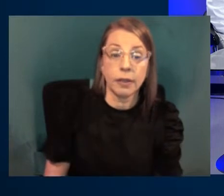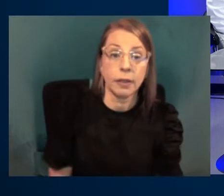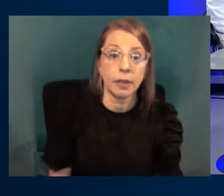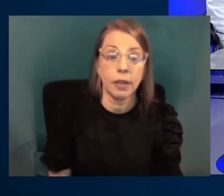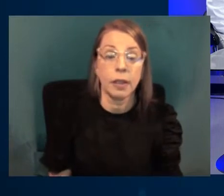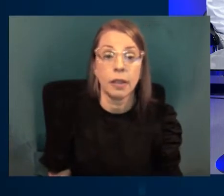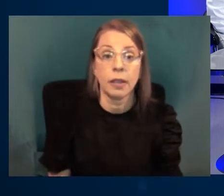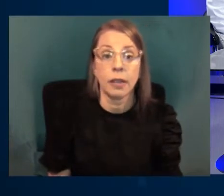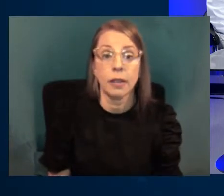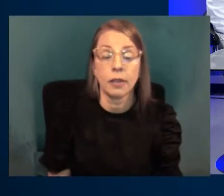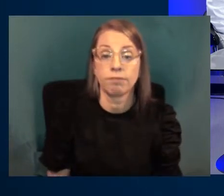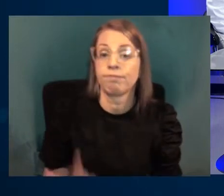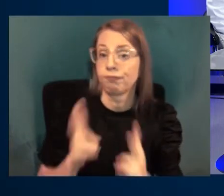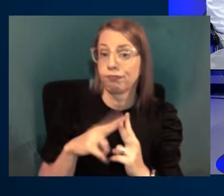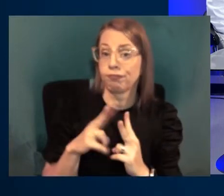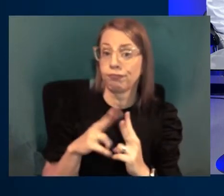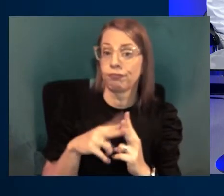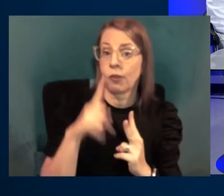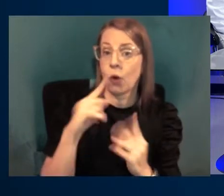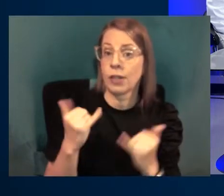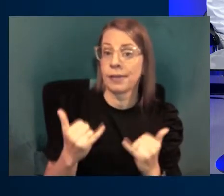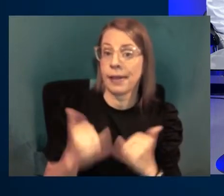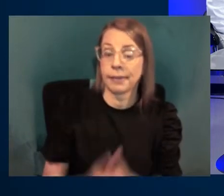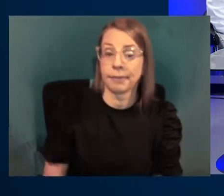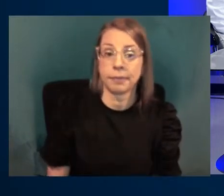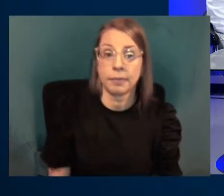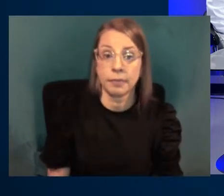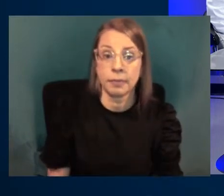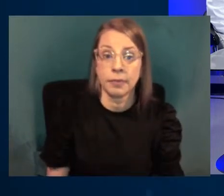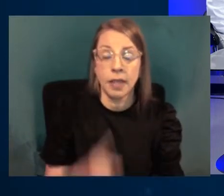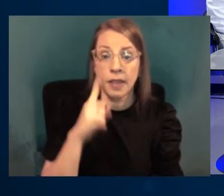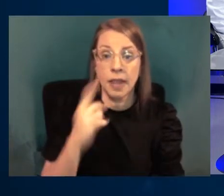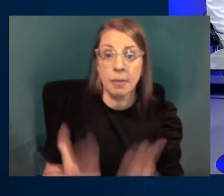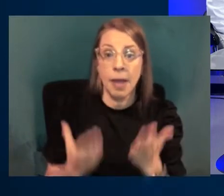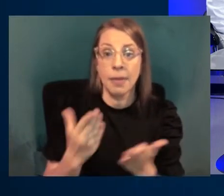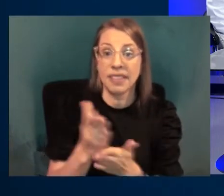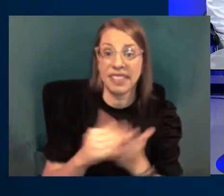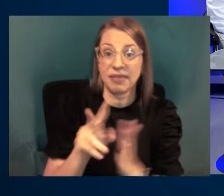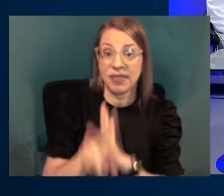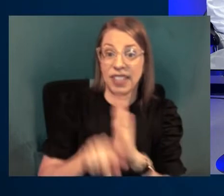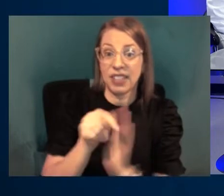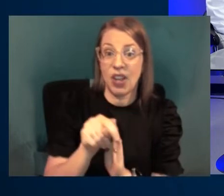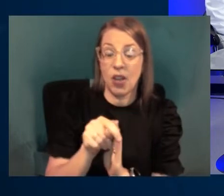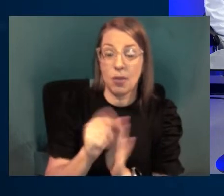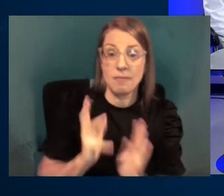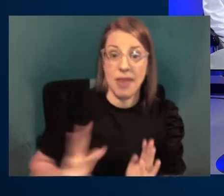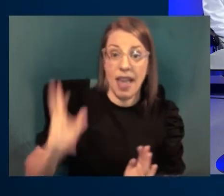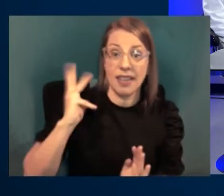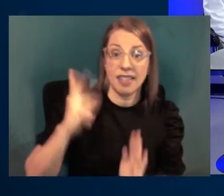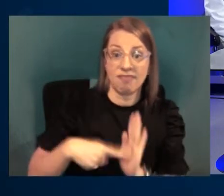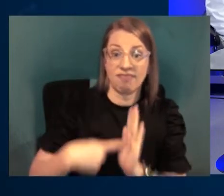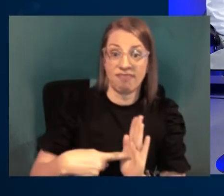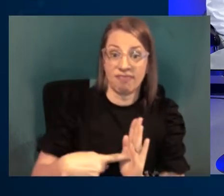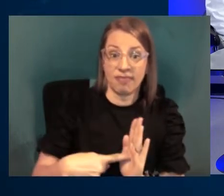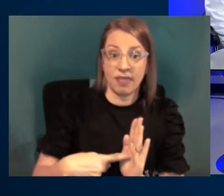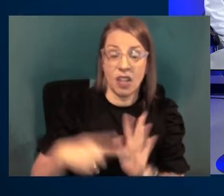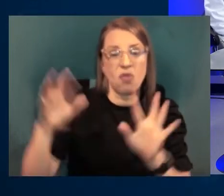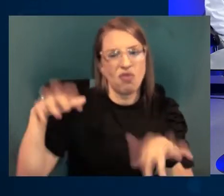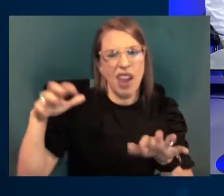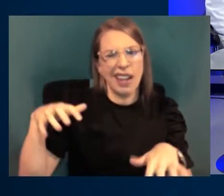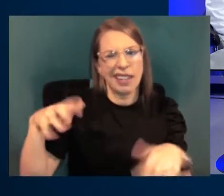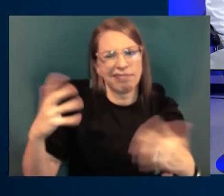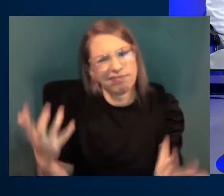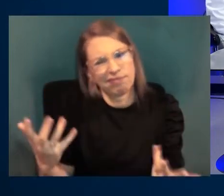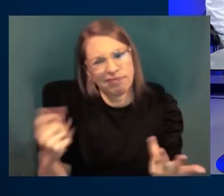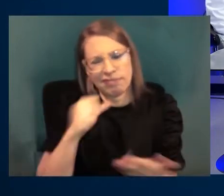Those are the ones we had for today. I think maybe there was some video, some things we've done in the past. You know, the rain's not going Okay. to be too cooperative with